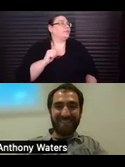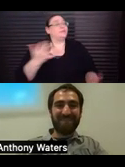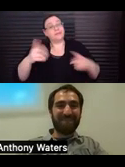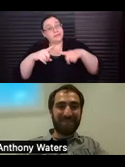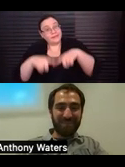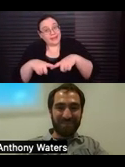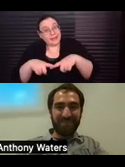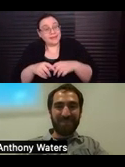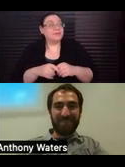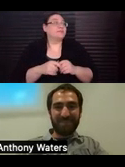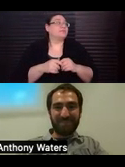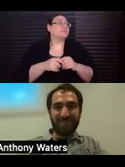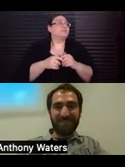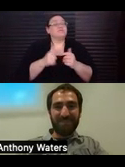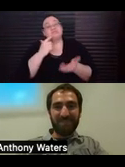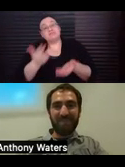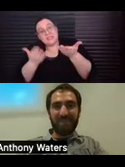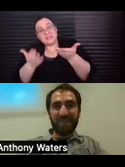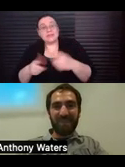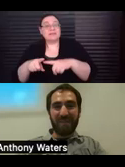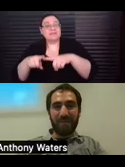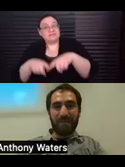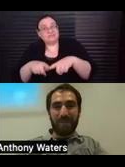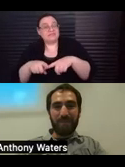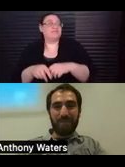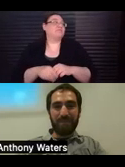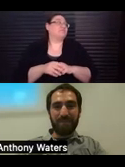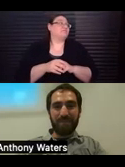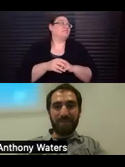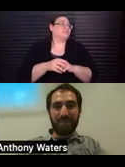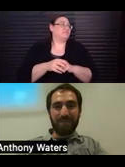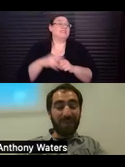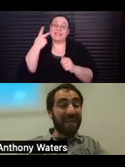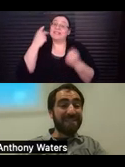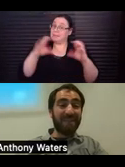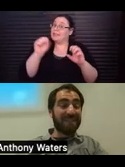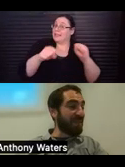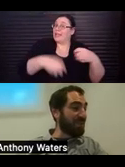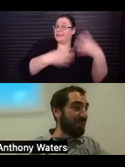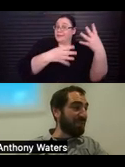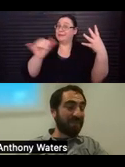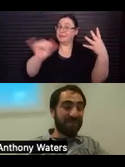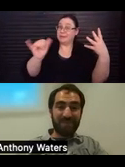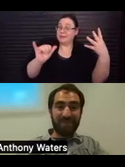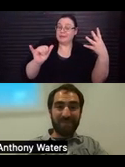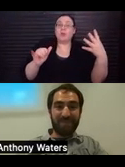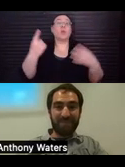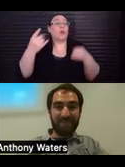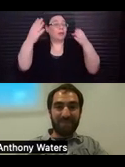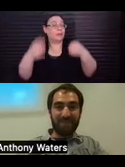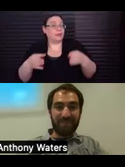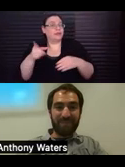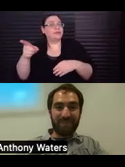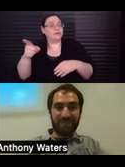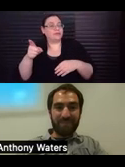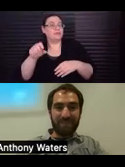depends, maybe or depends. But I see a lot of yeses. Okay, I see one person, yes, if